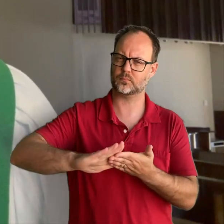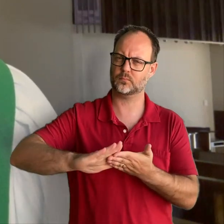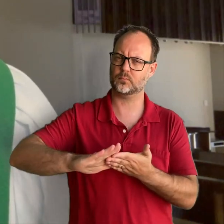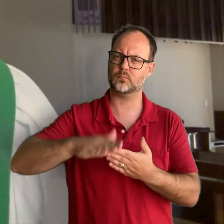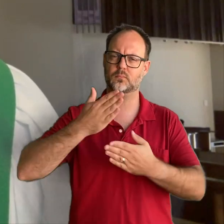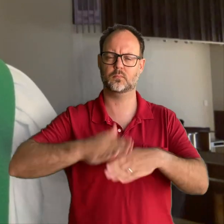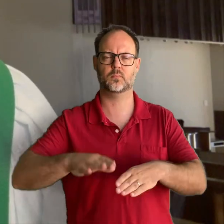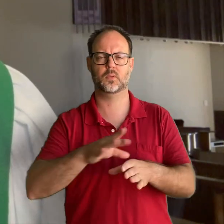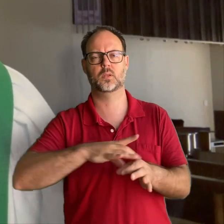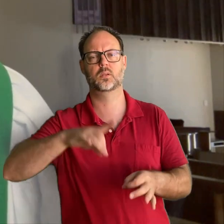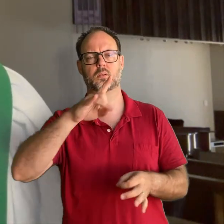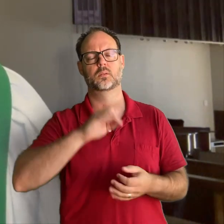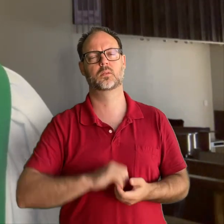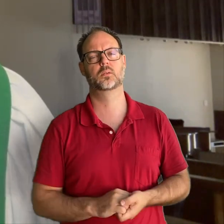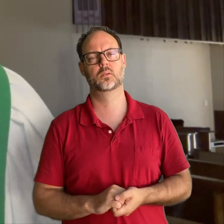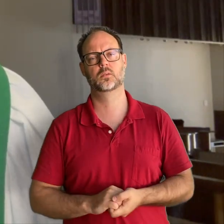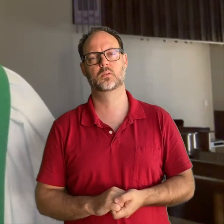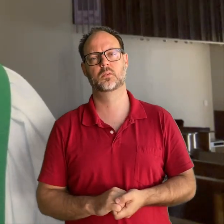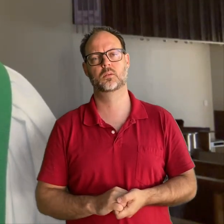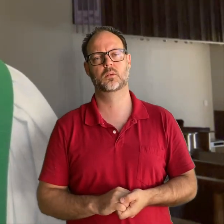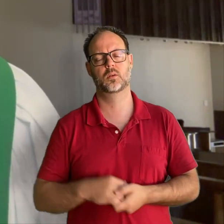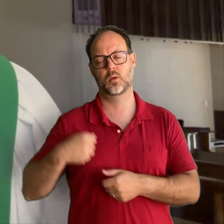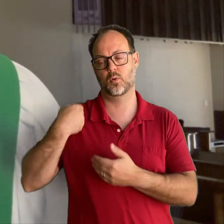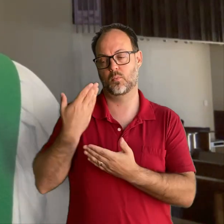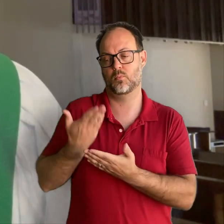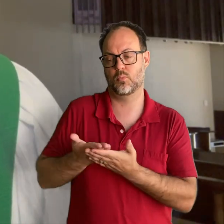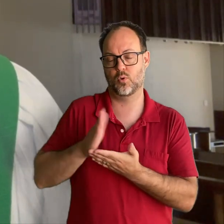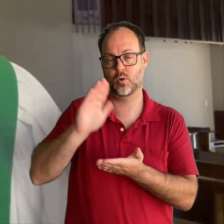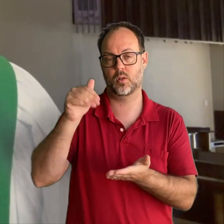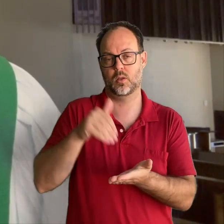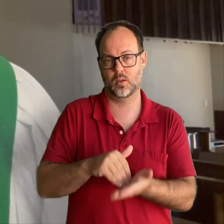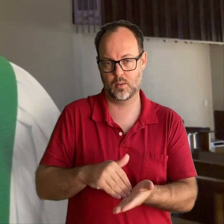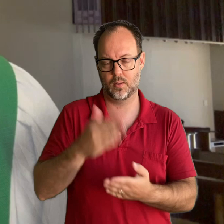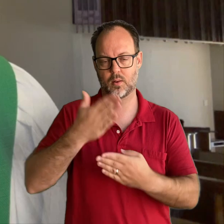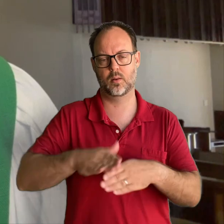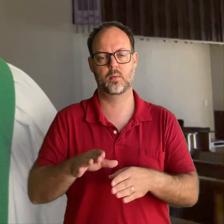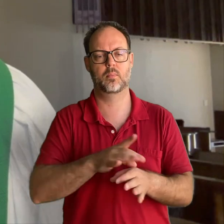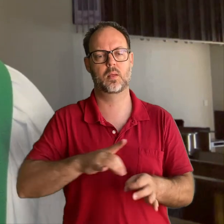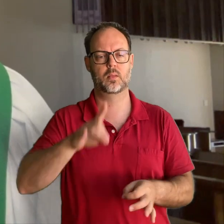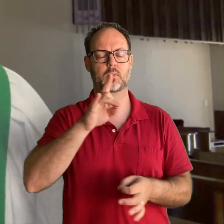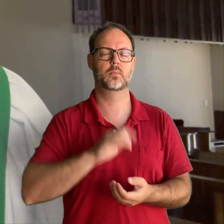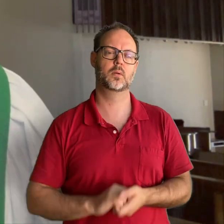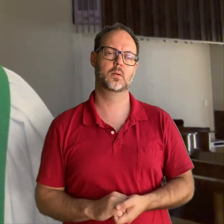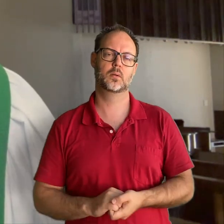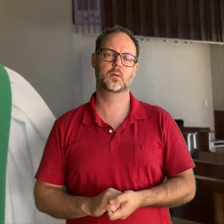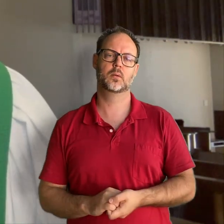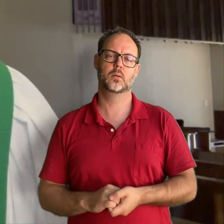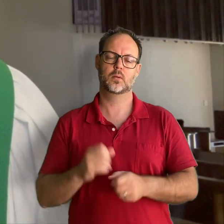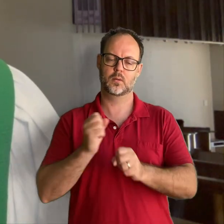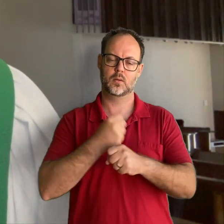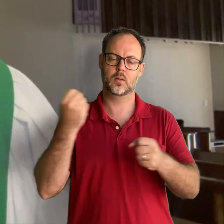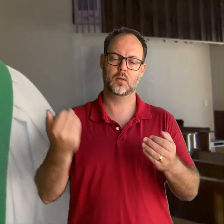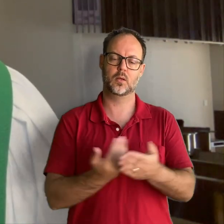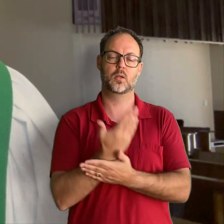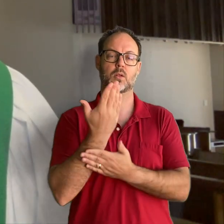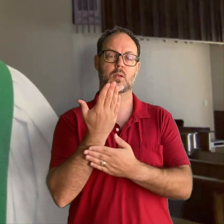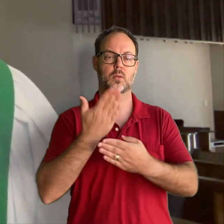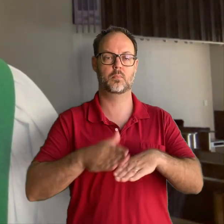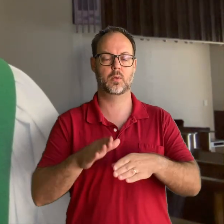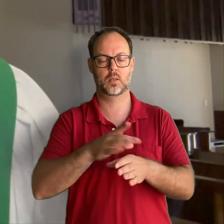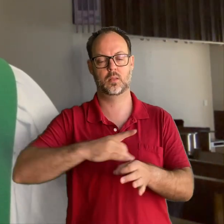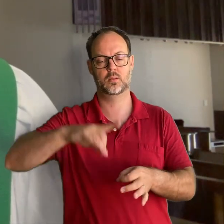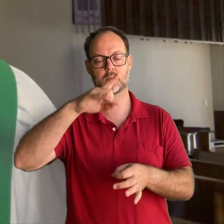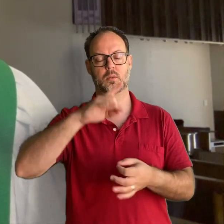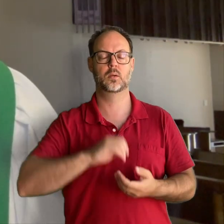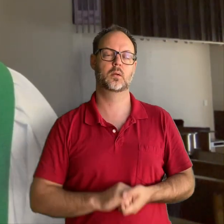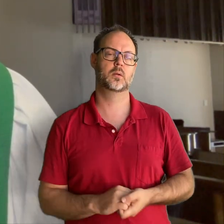Sanctified by the Spirit. Born again by the Spirit. Renewed by